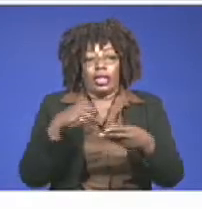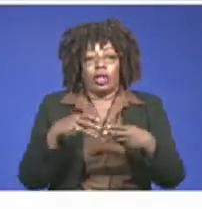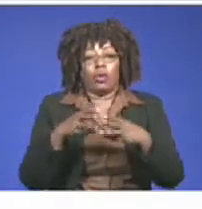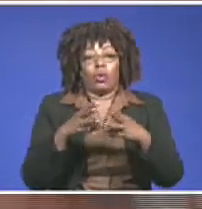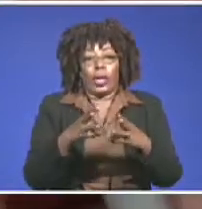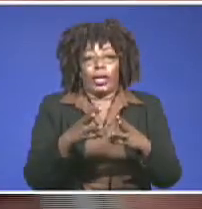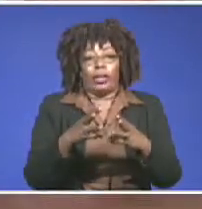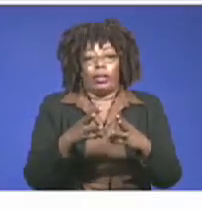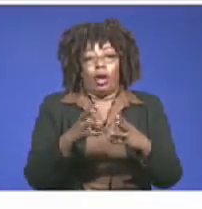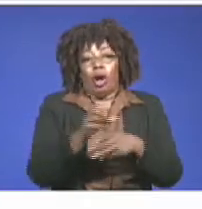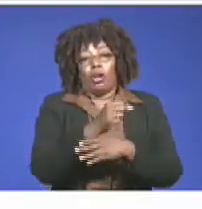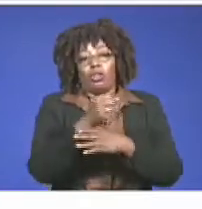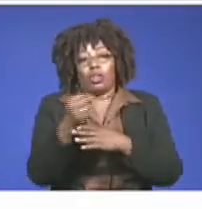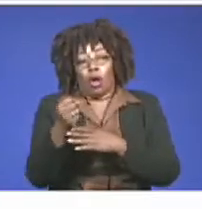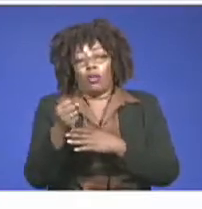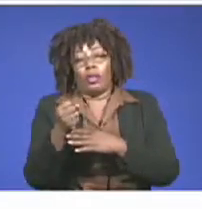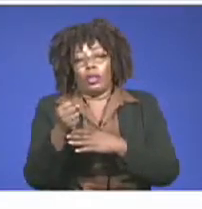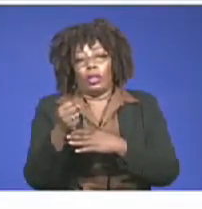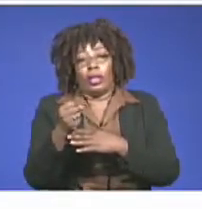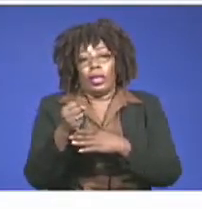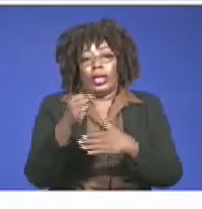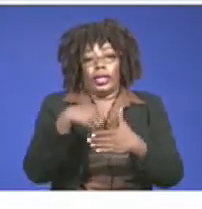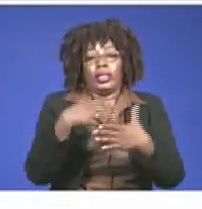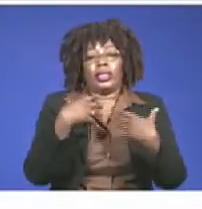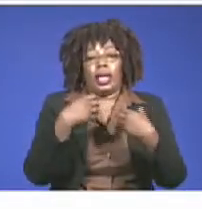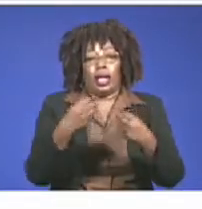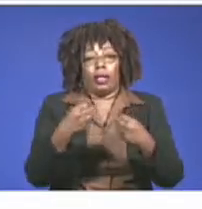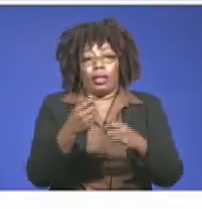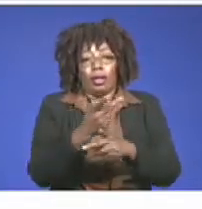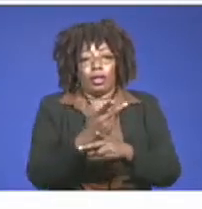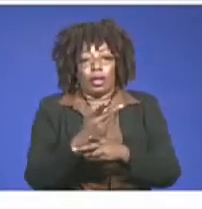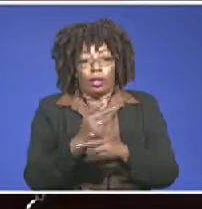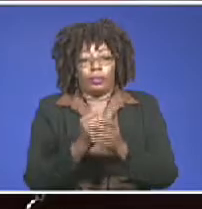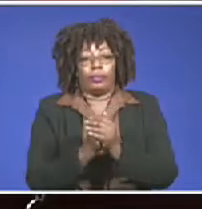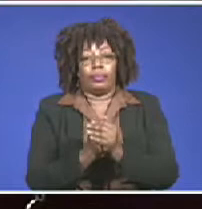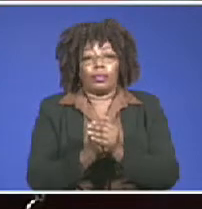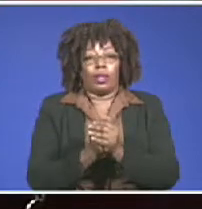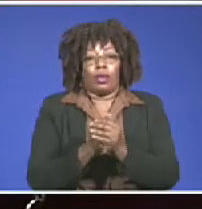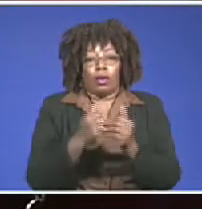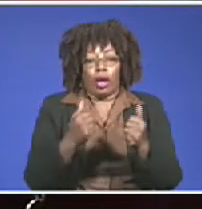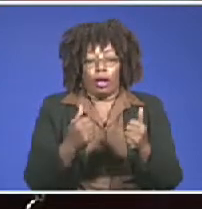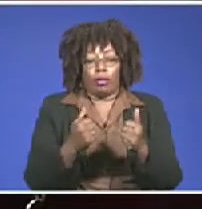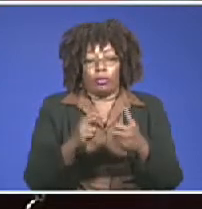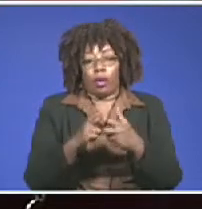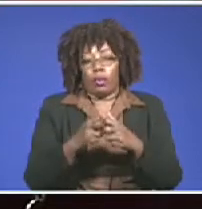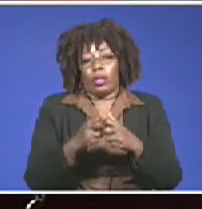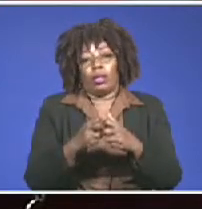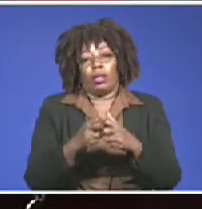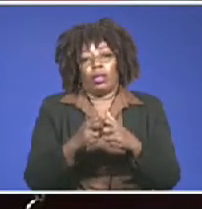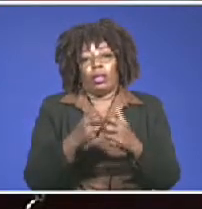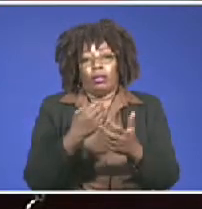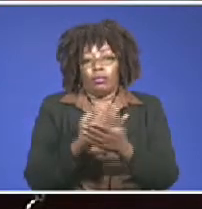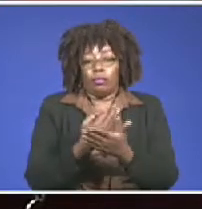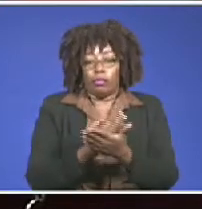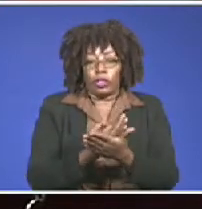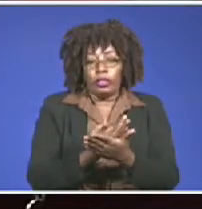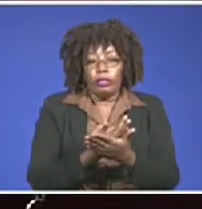of remedying deficiencies in healthcare. We have had challenges with funding across the healthcare